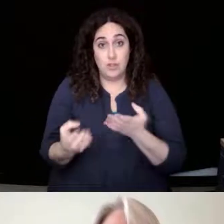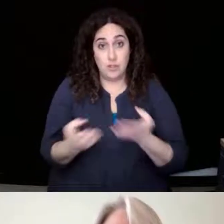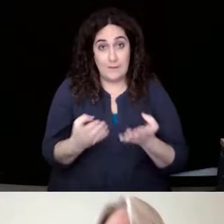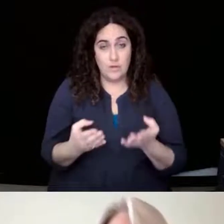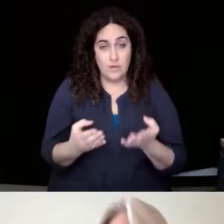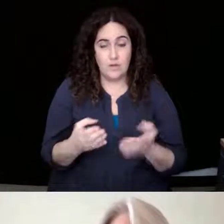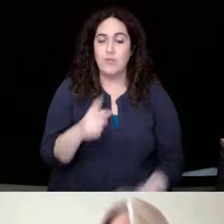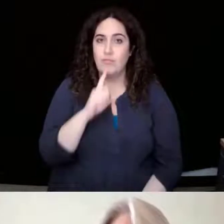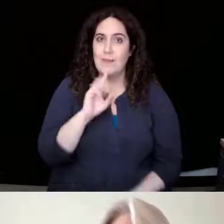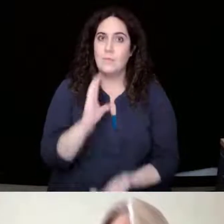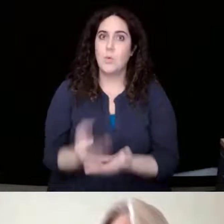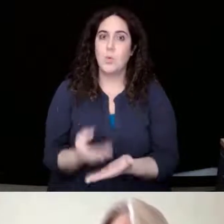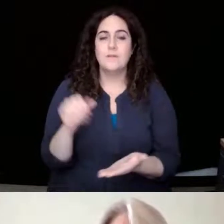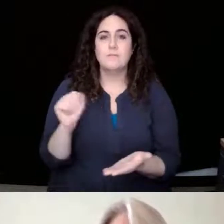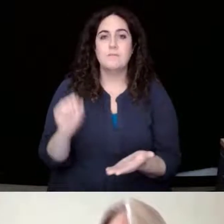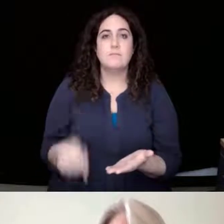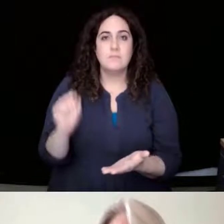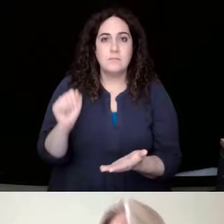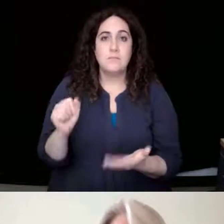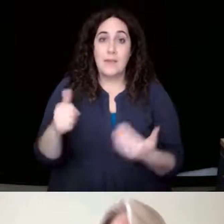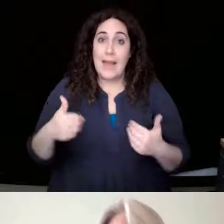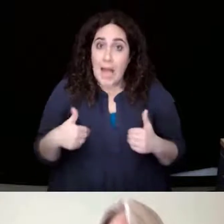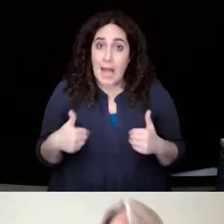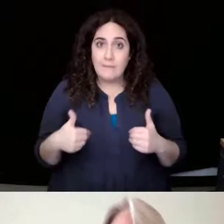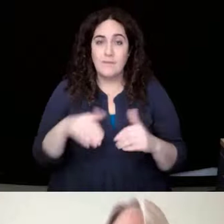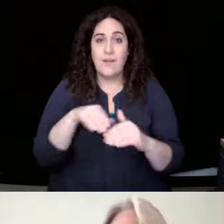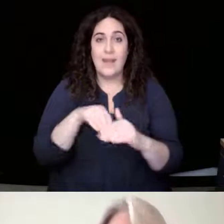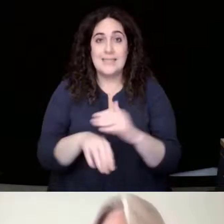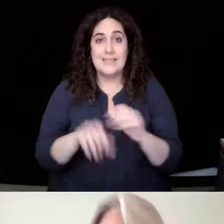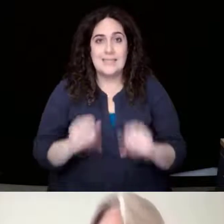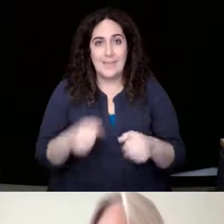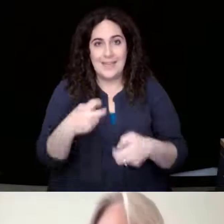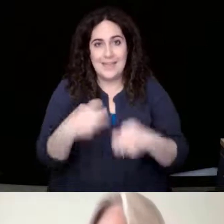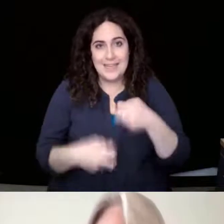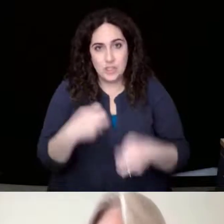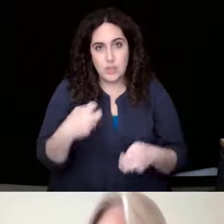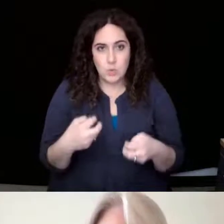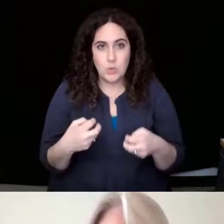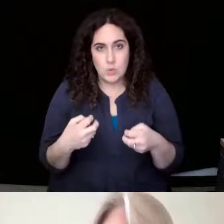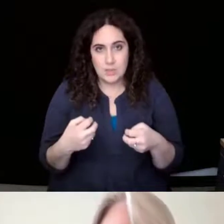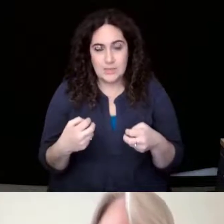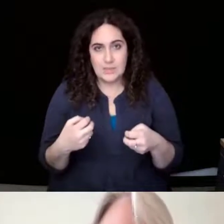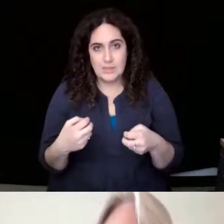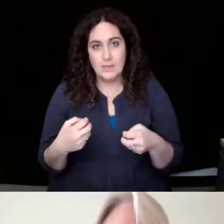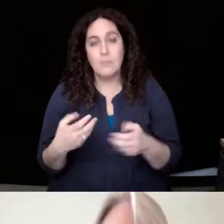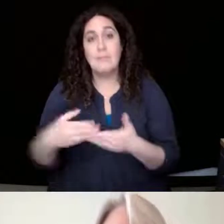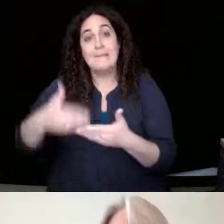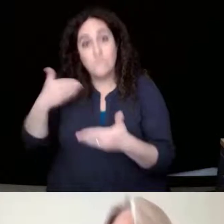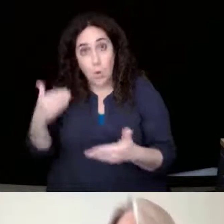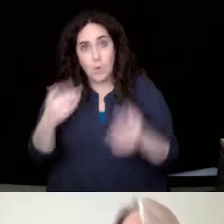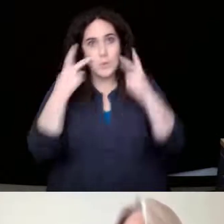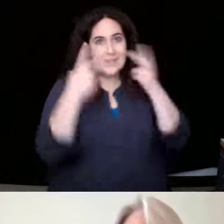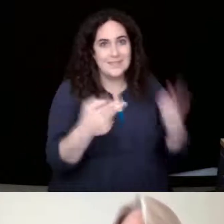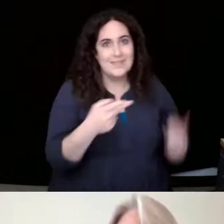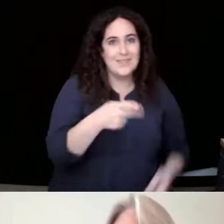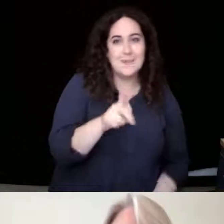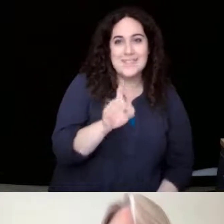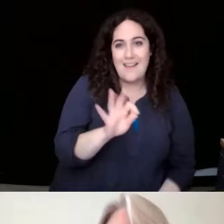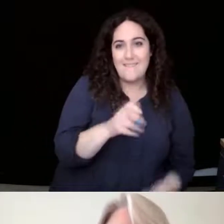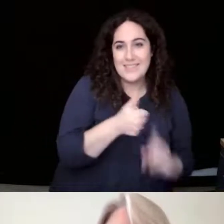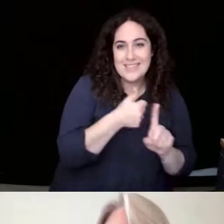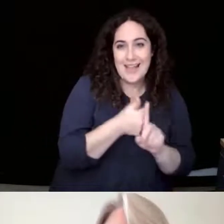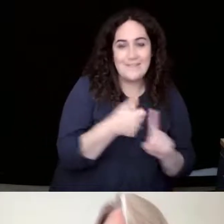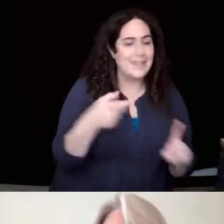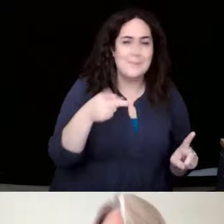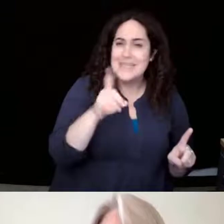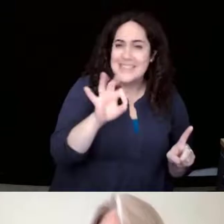were a number of accessibility issues that would have prevented you from even getting to the inaccessible PDF. So, so as